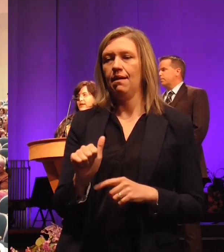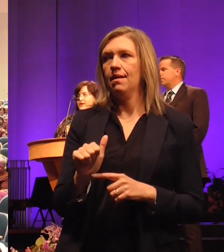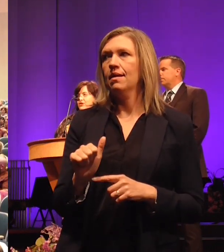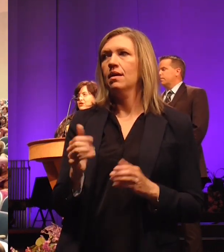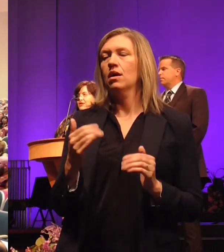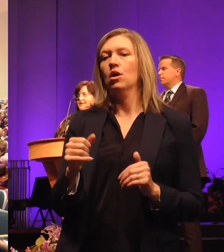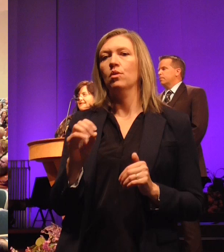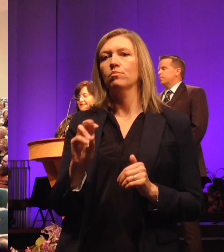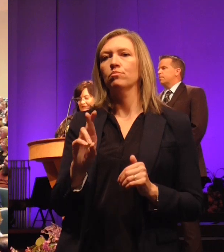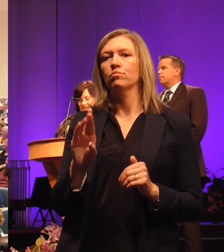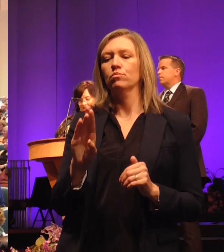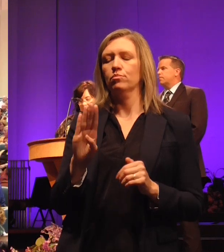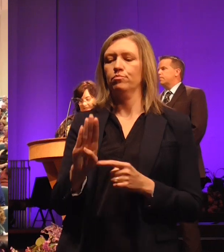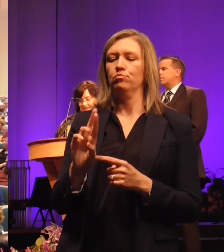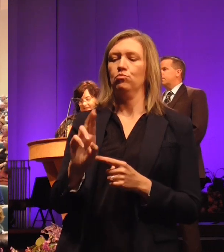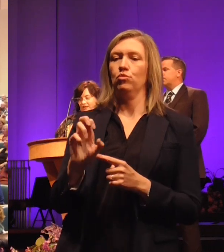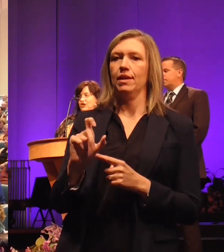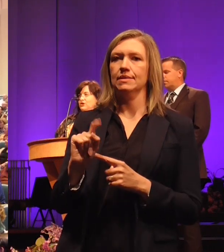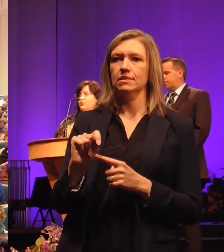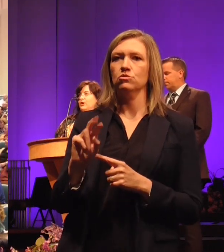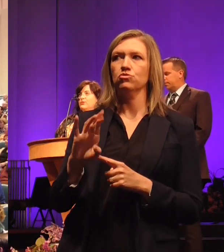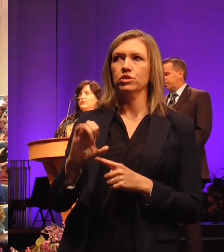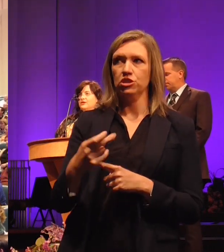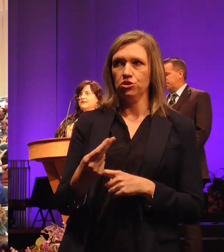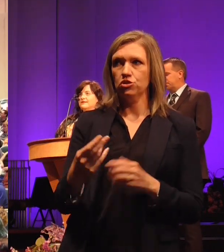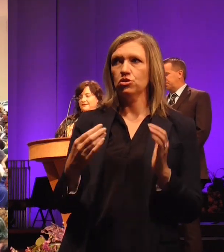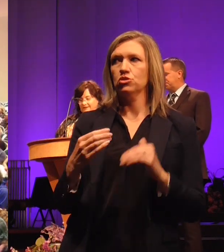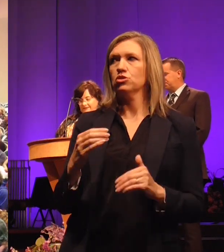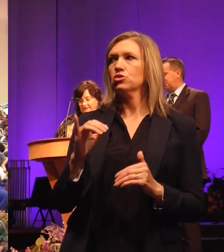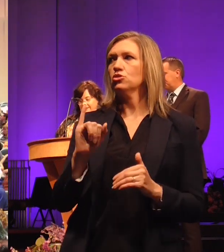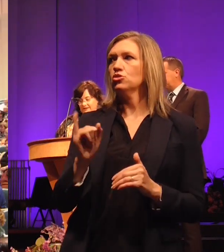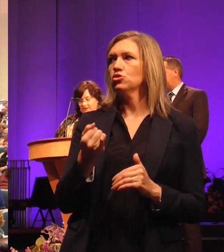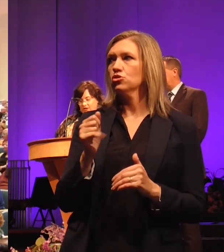Brent Rich, Jill Roat,